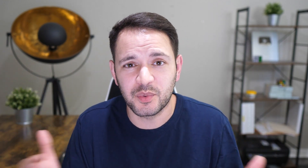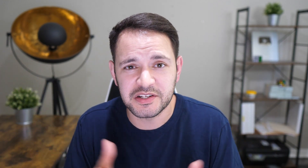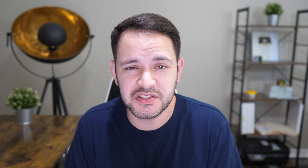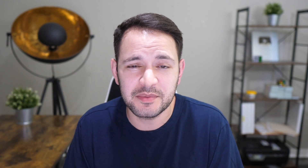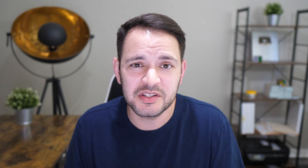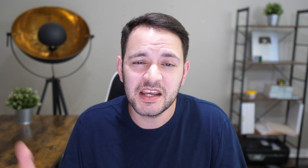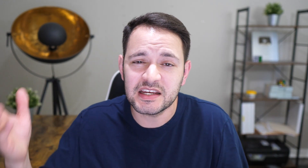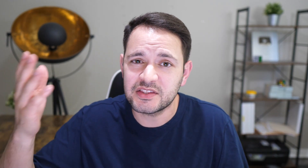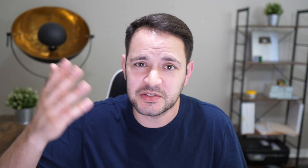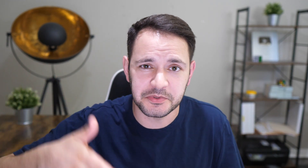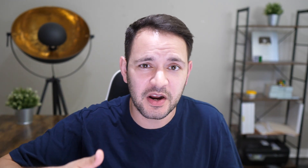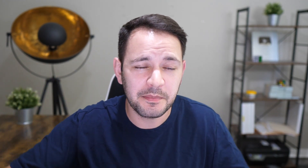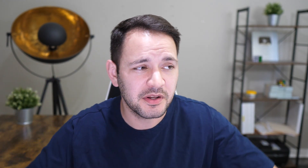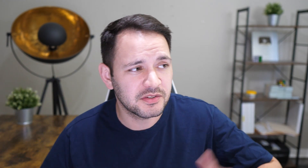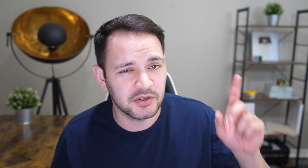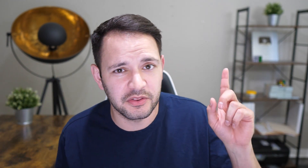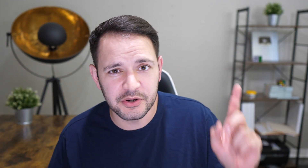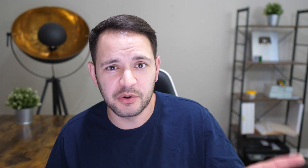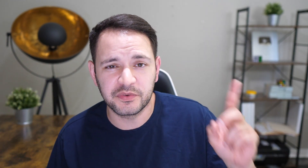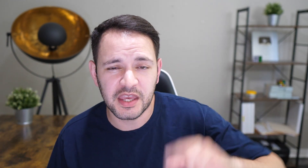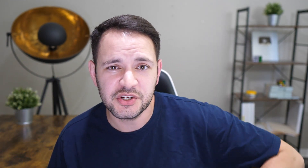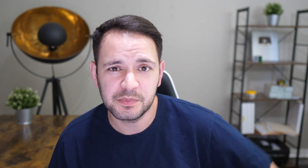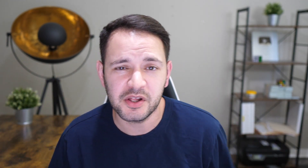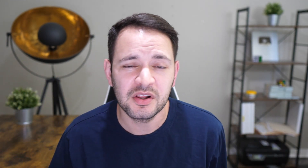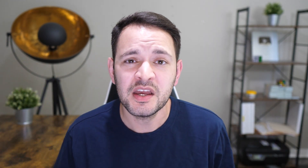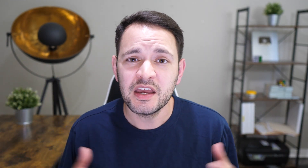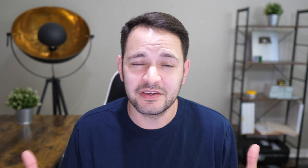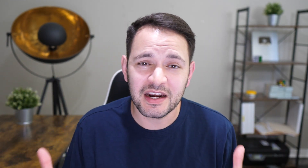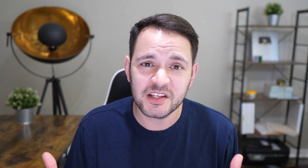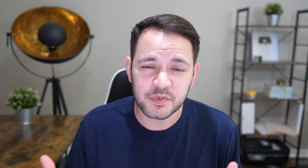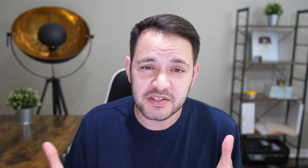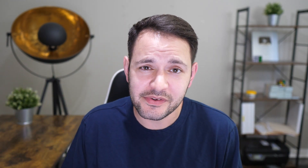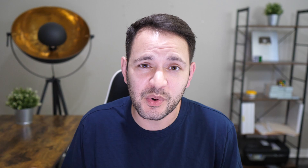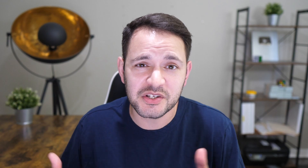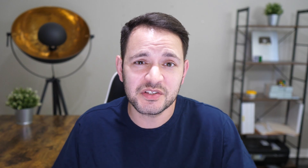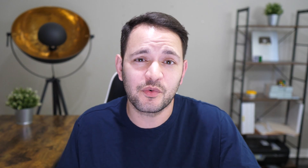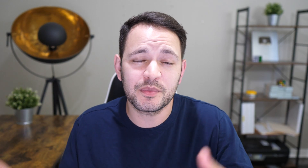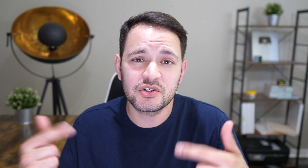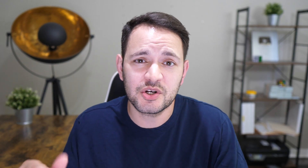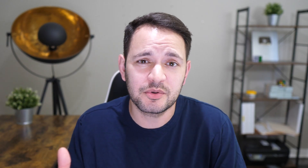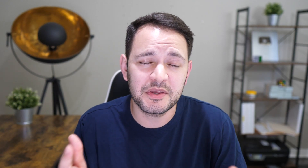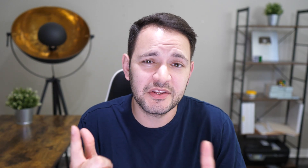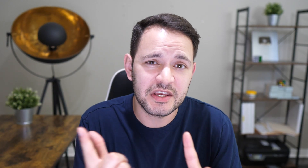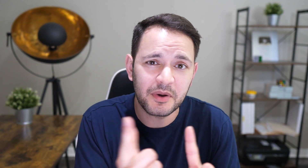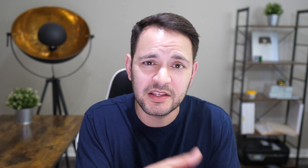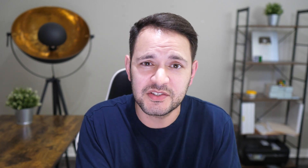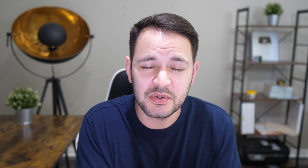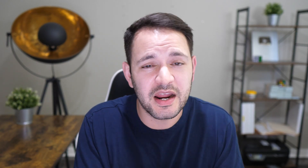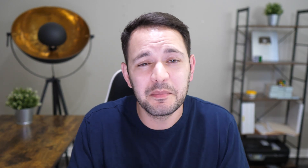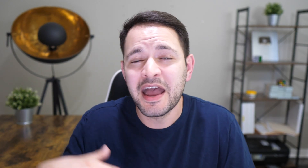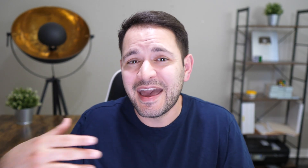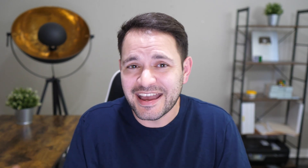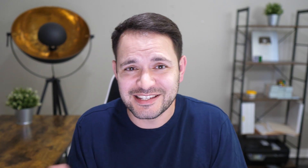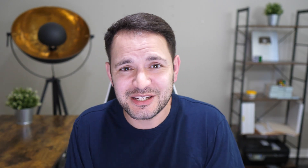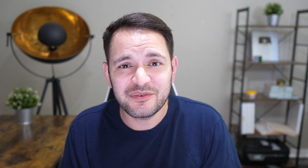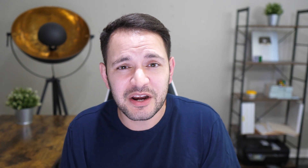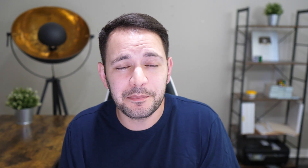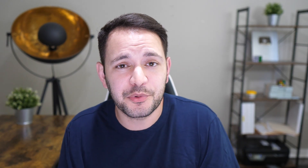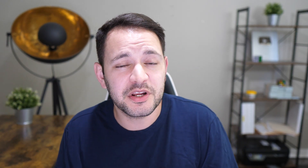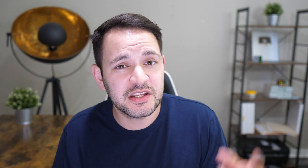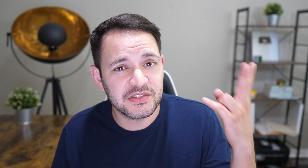out. If you want to stay up to date, hit the subscribe button, turn on the notification bell. If you got any specific questions for me, shoot them to me in the DM on Instagram